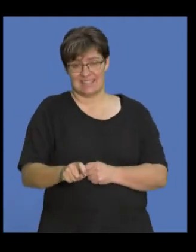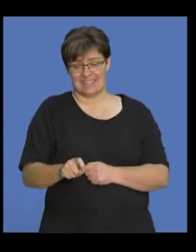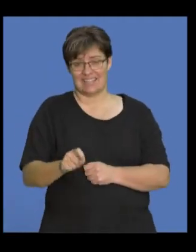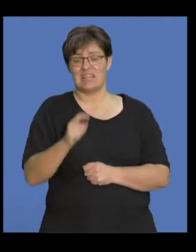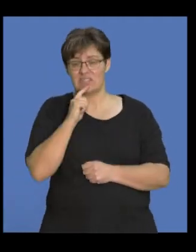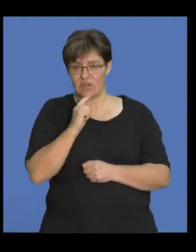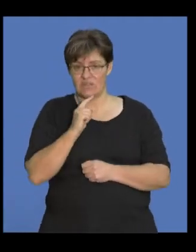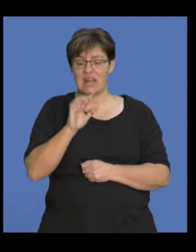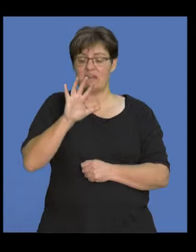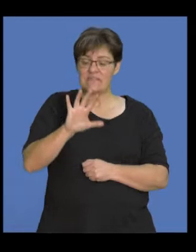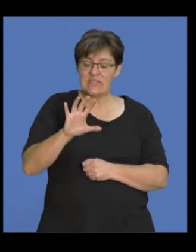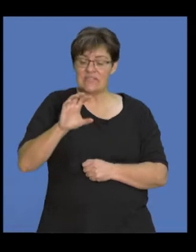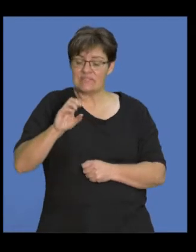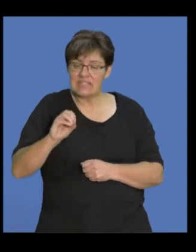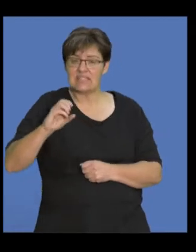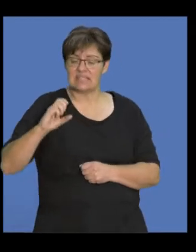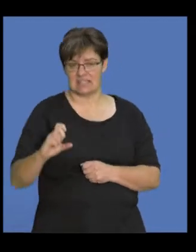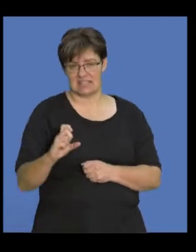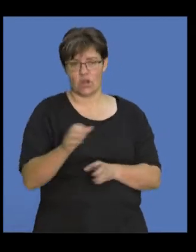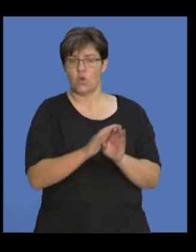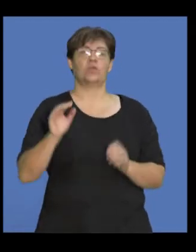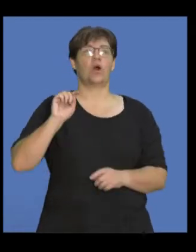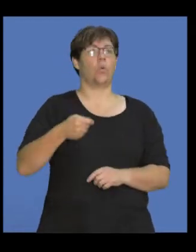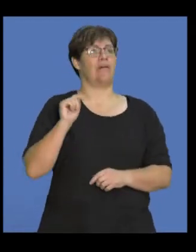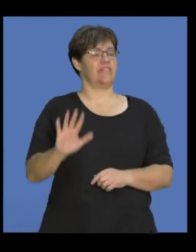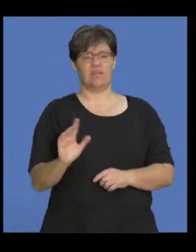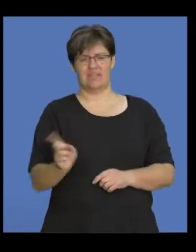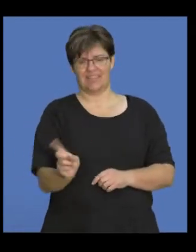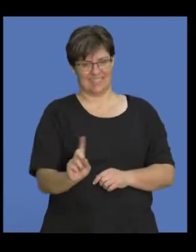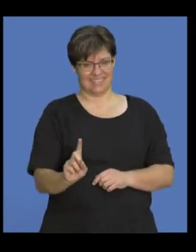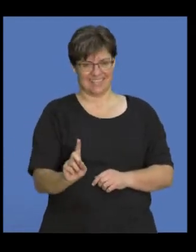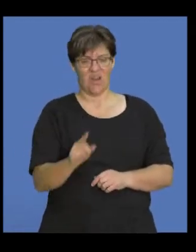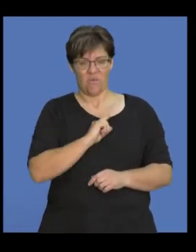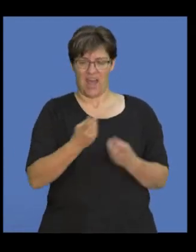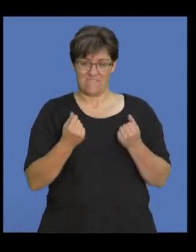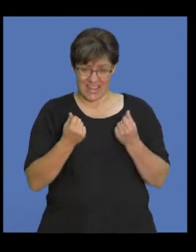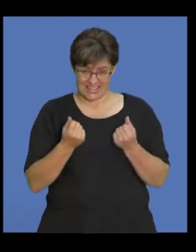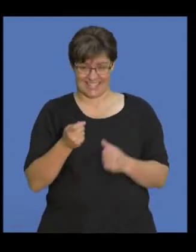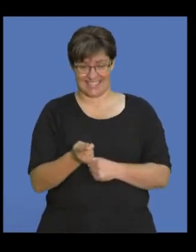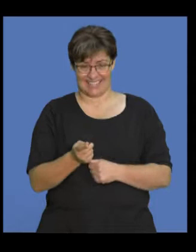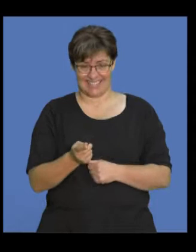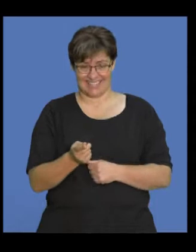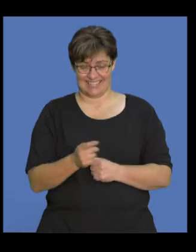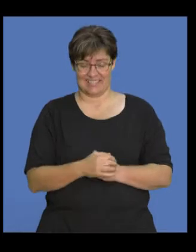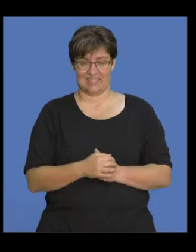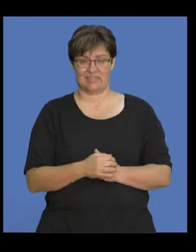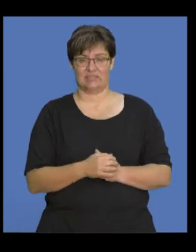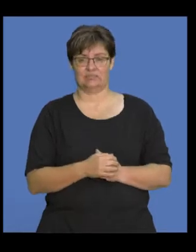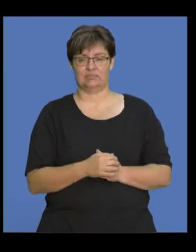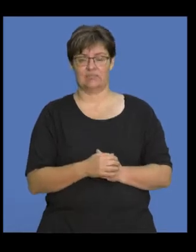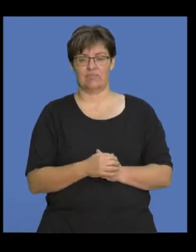and 50 cents and not just comma 5, because we're talking rands, which is money. So this